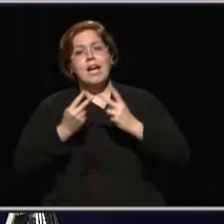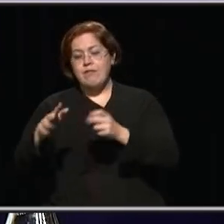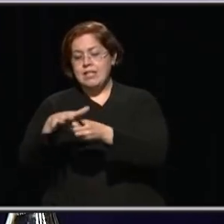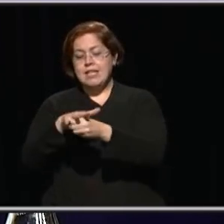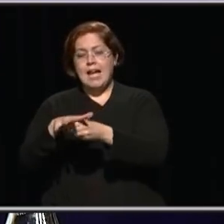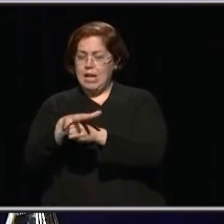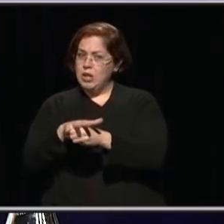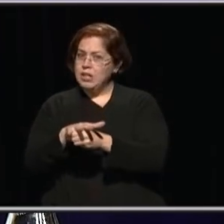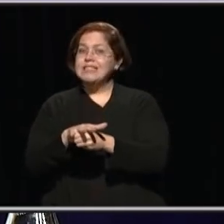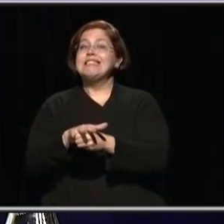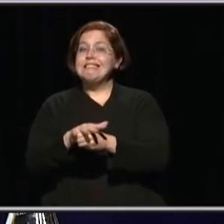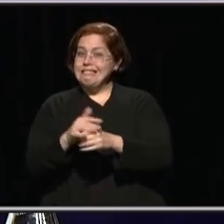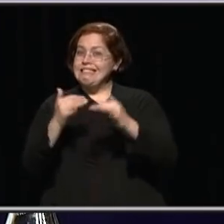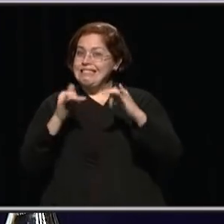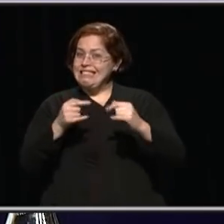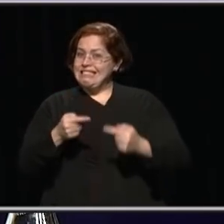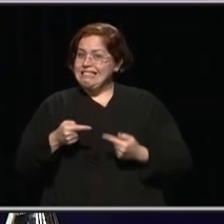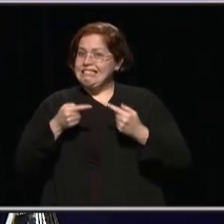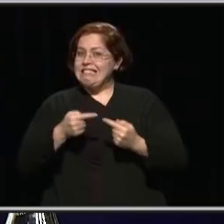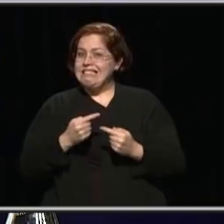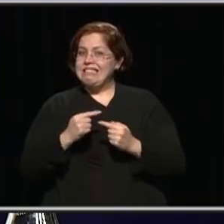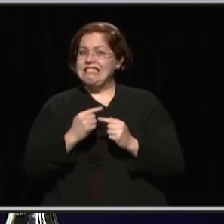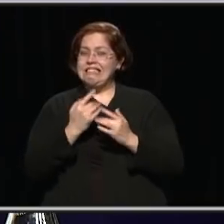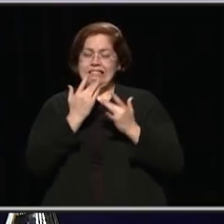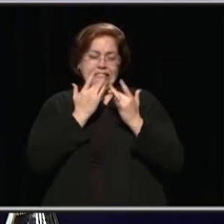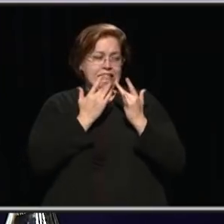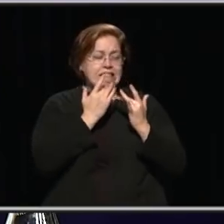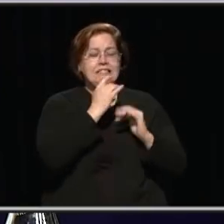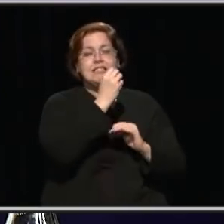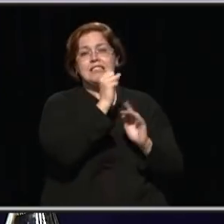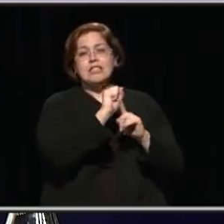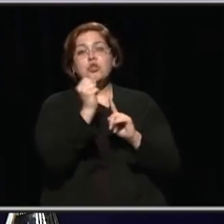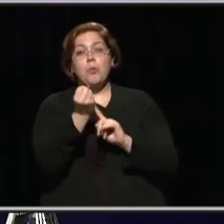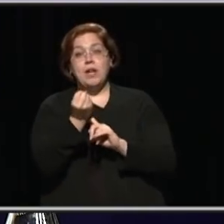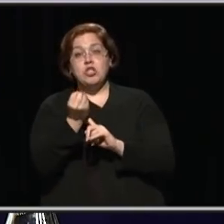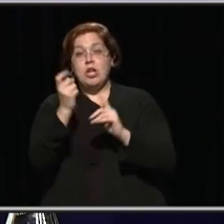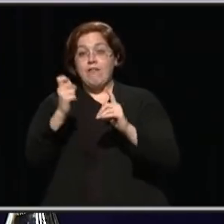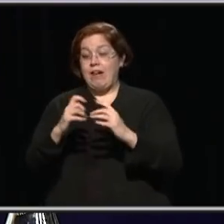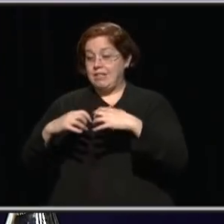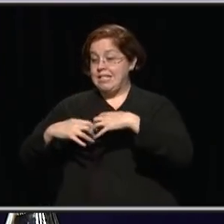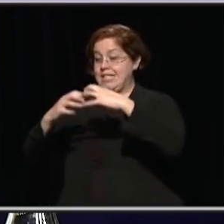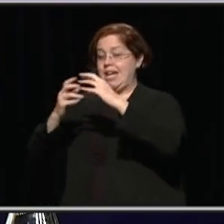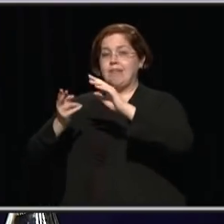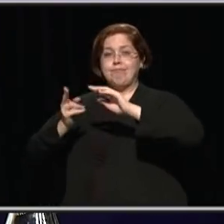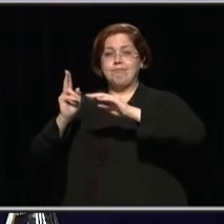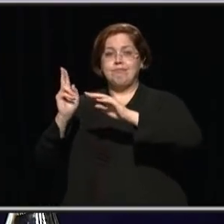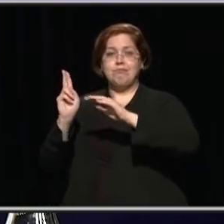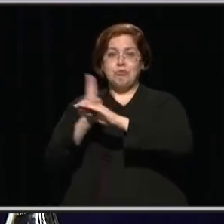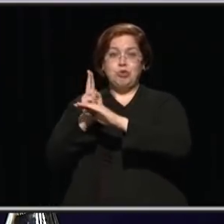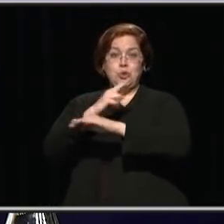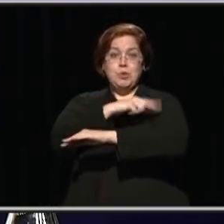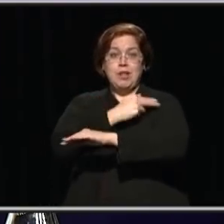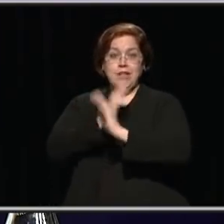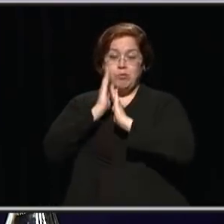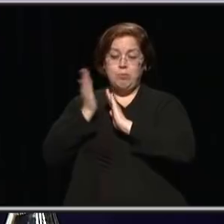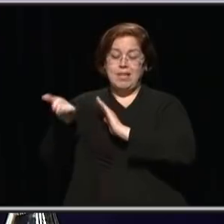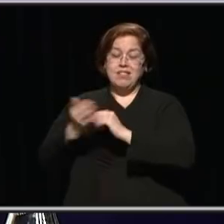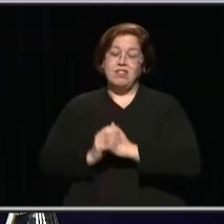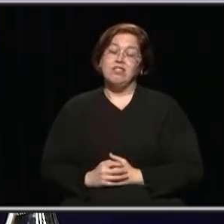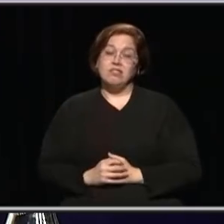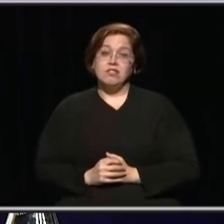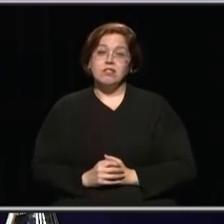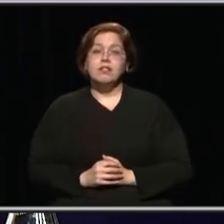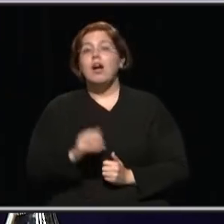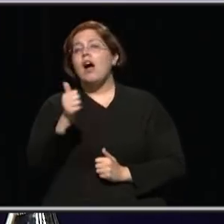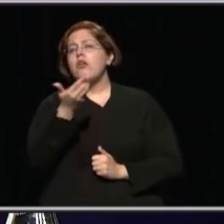not out of the woods, and we're towing a very dangerous line here of having to activate our hospital beds at Freeman. The